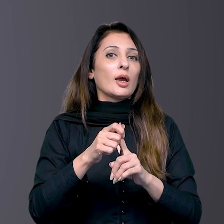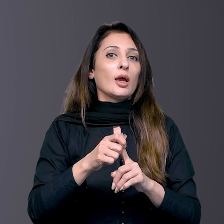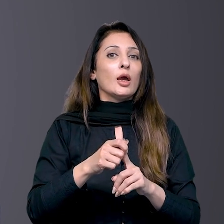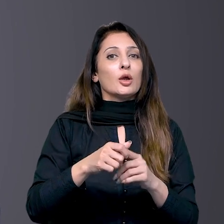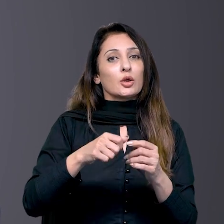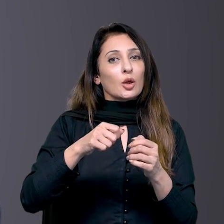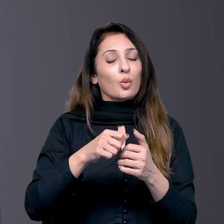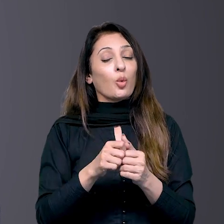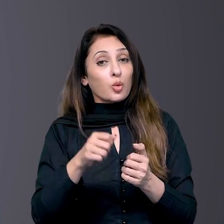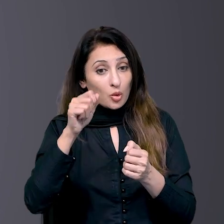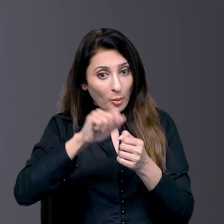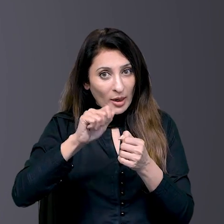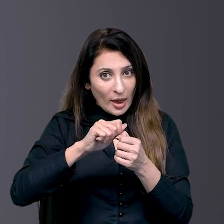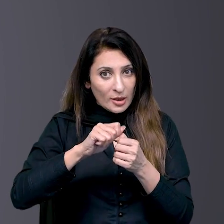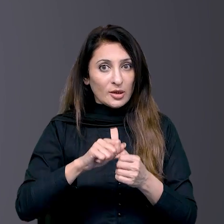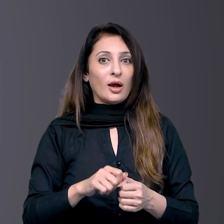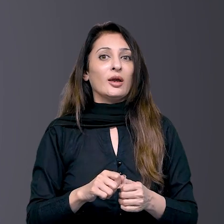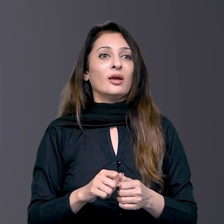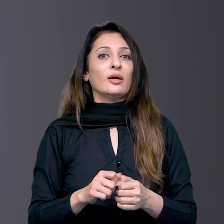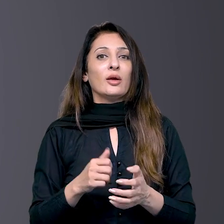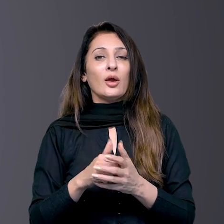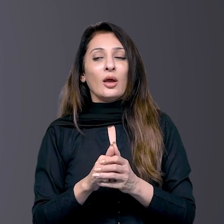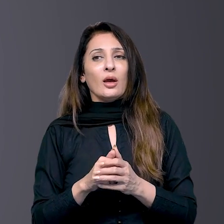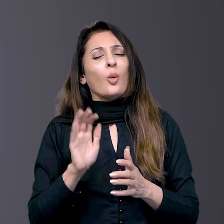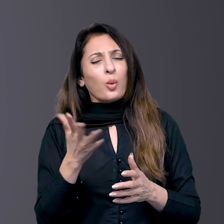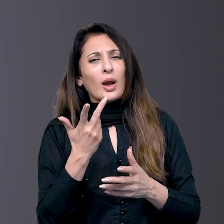police station, pursuing your case.